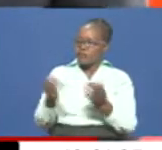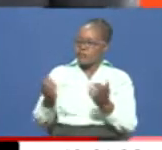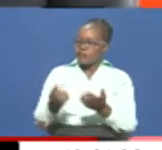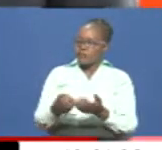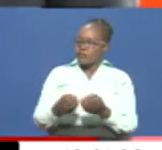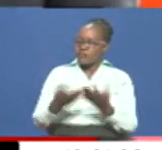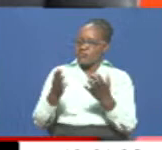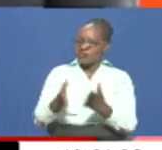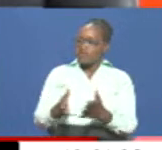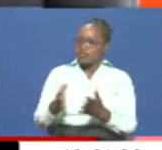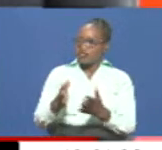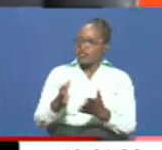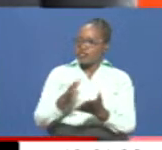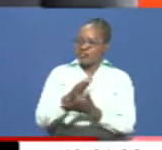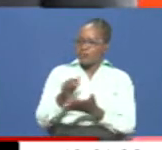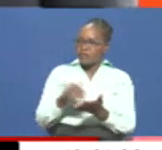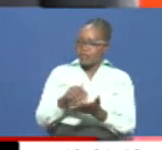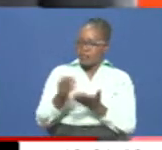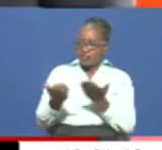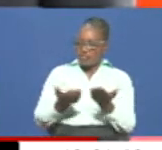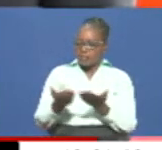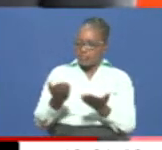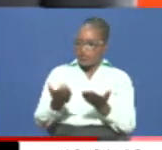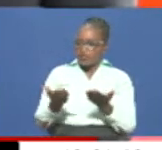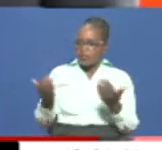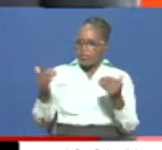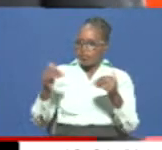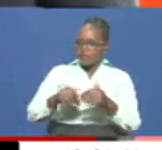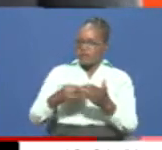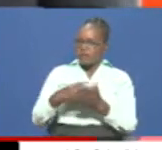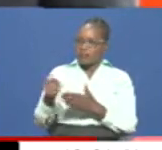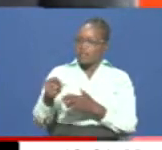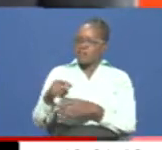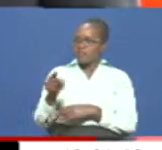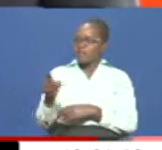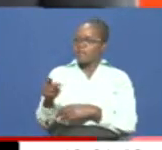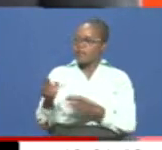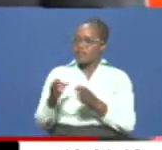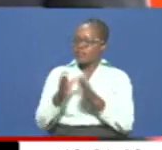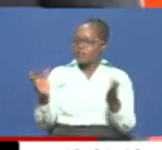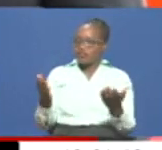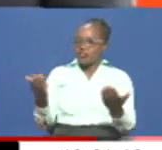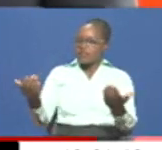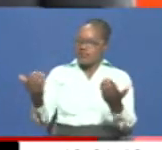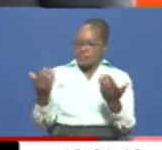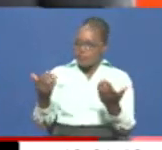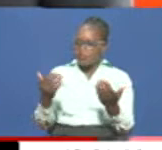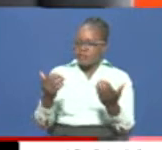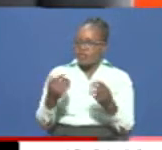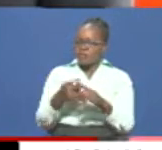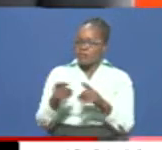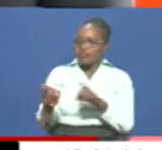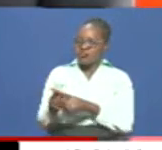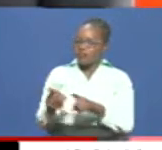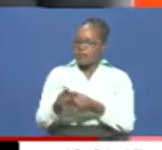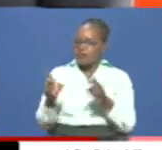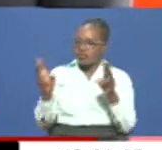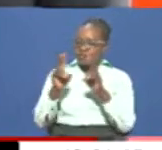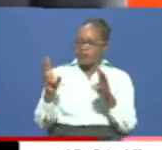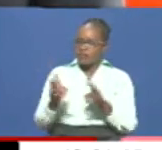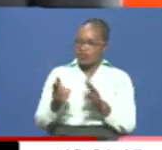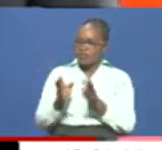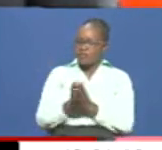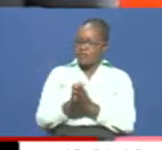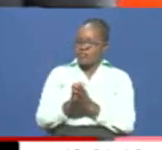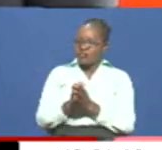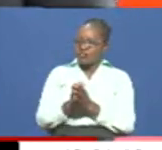one central place that can come and convene and sell themselves, hopefully to a bigger audience, not just locally, but also internationally, is one of a good way to kick